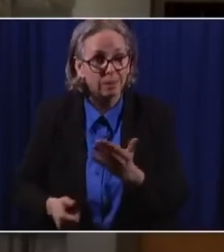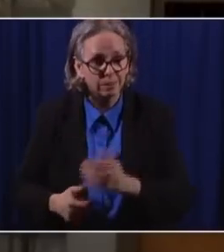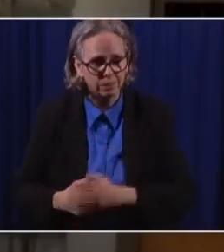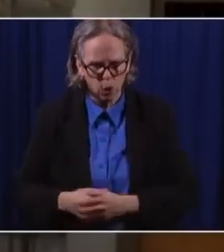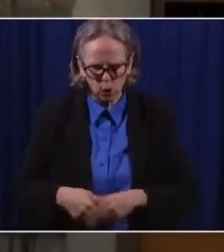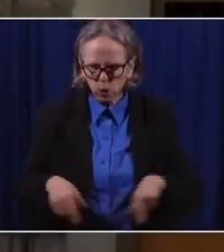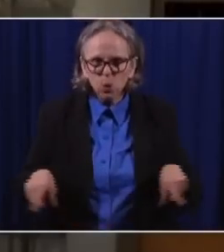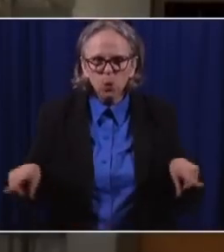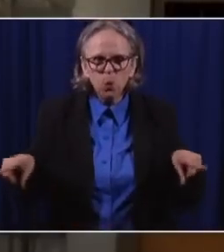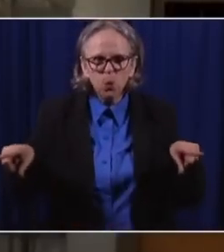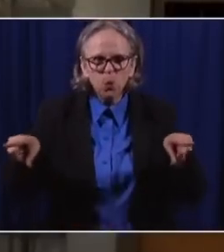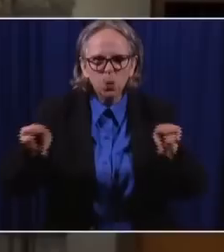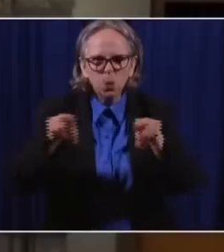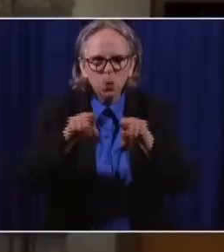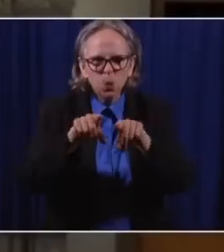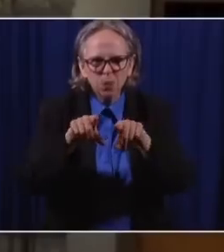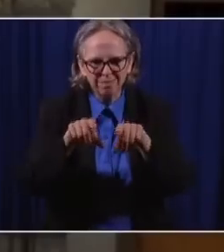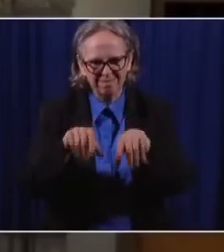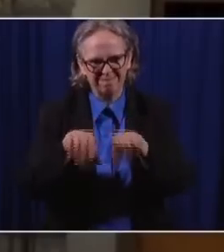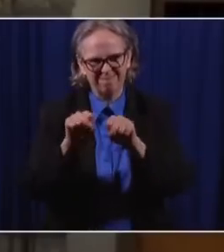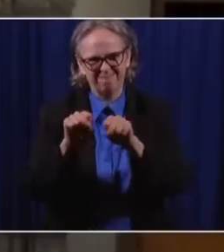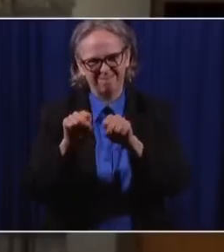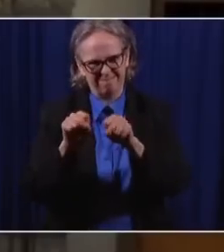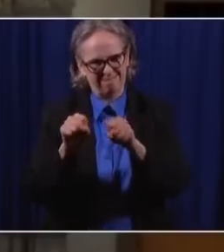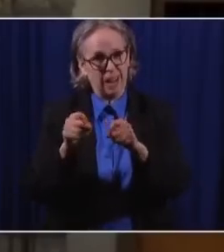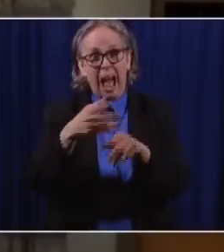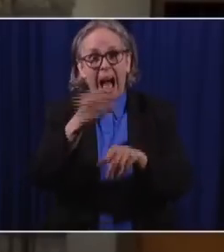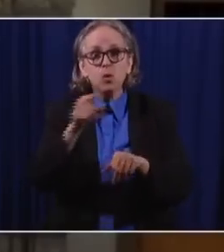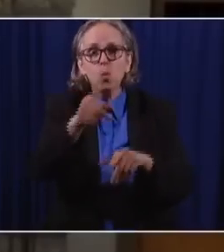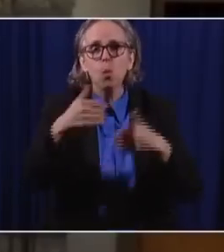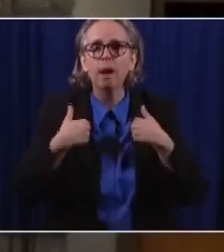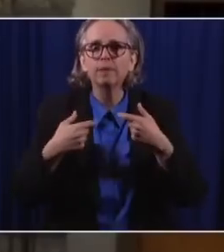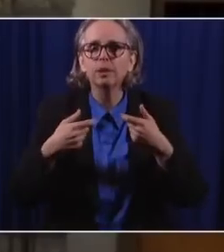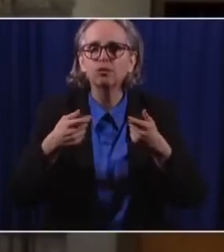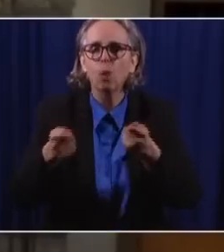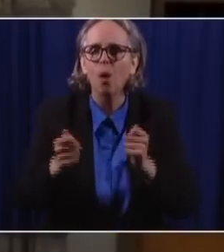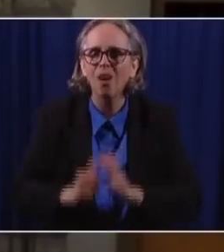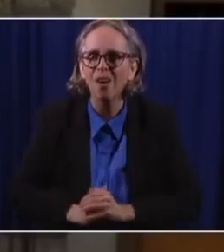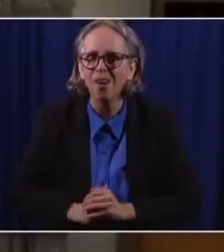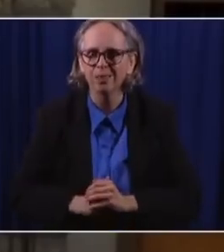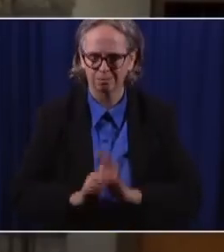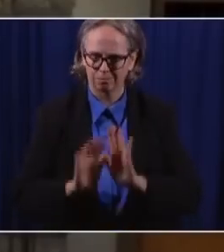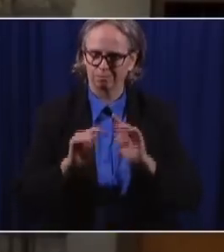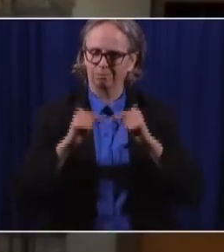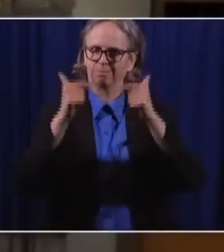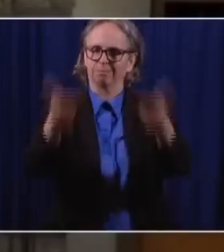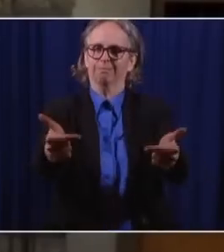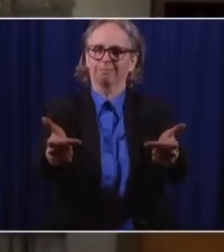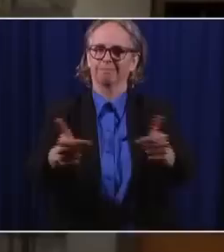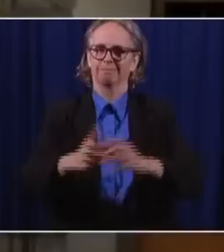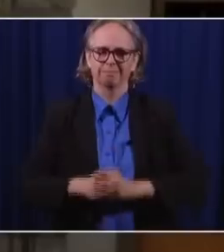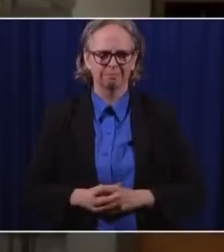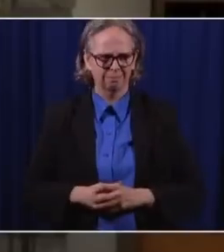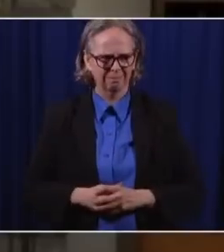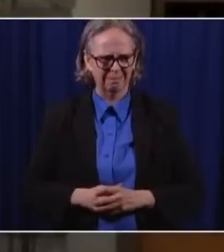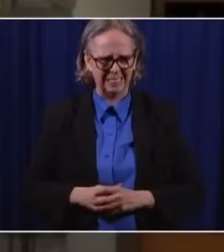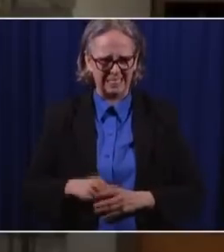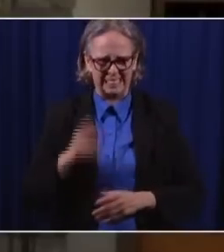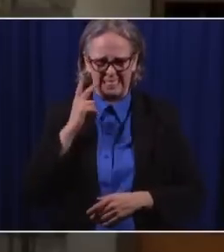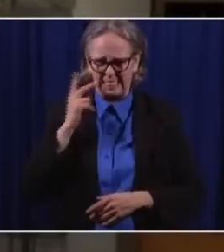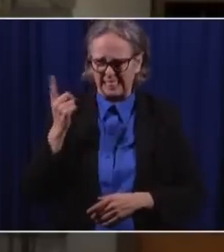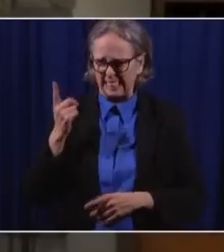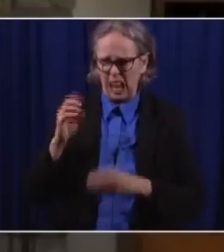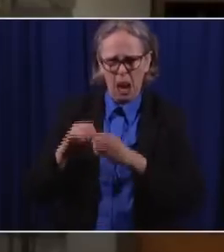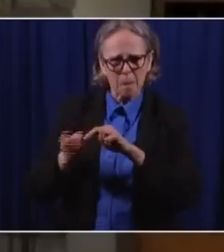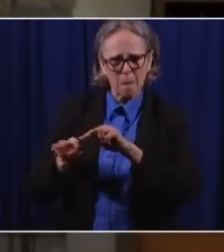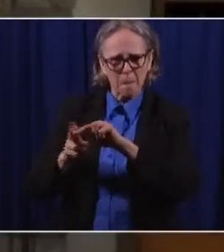are the people of the state of Ohio. And, I just hope as they see these numbers spike, that there's going to